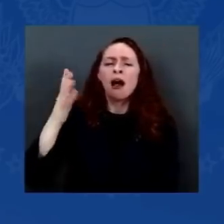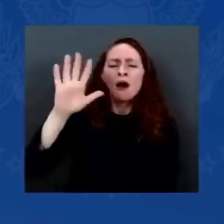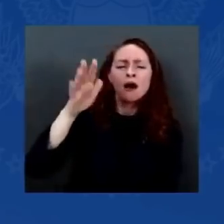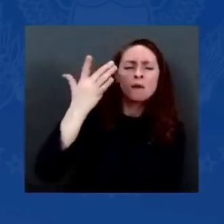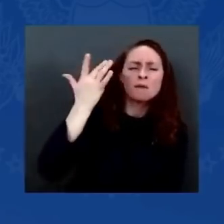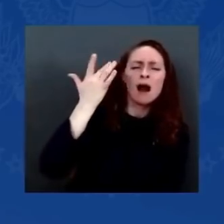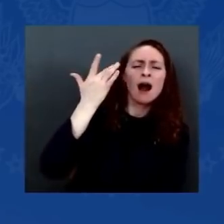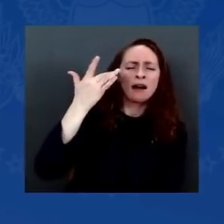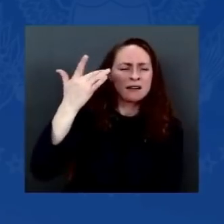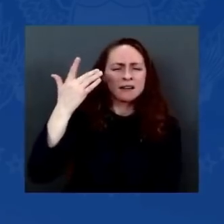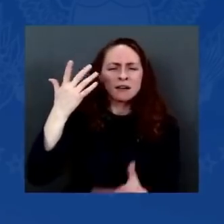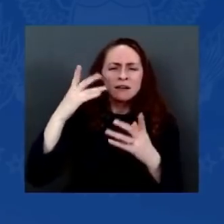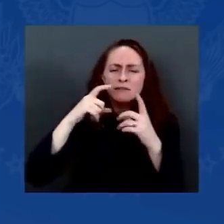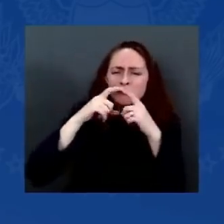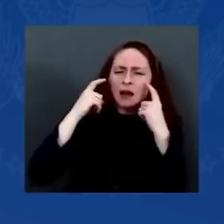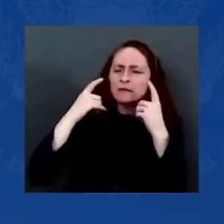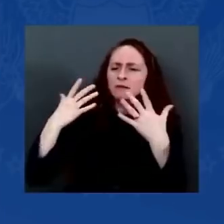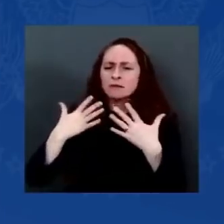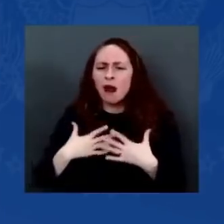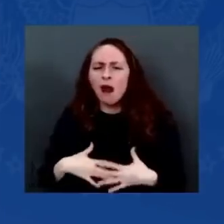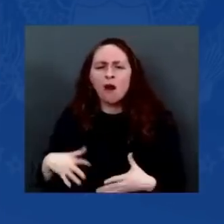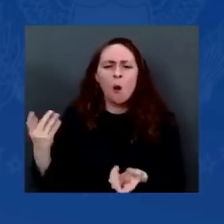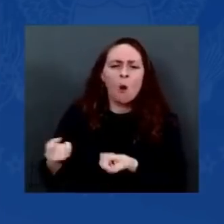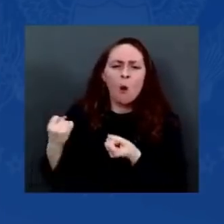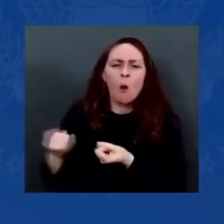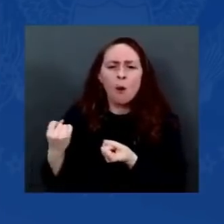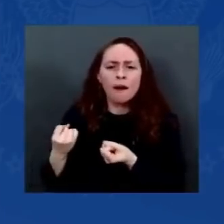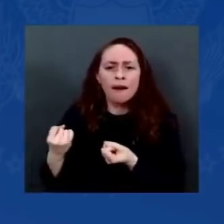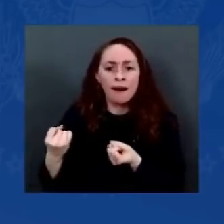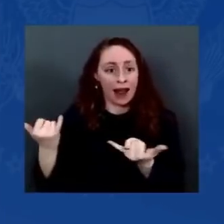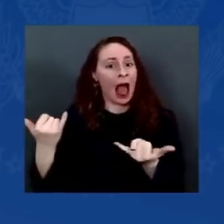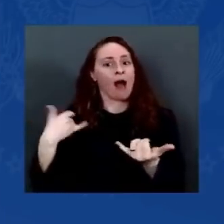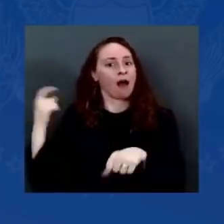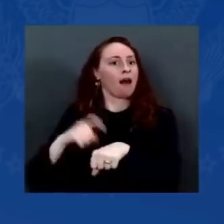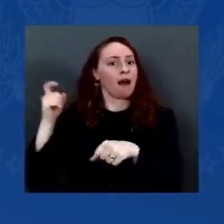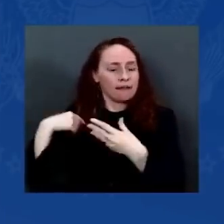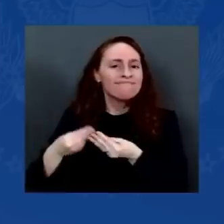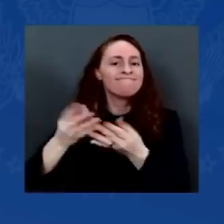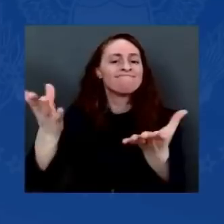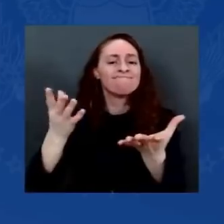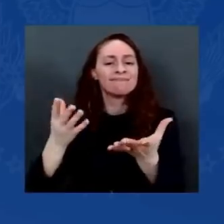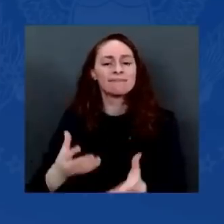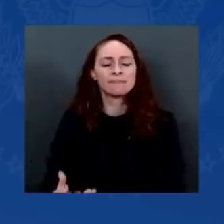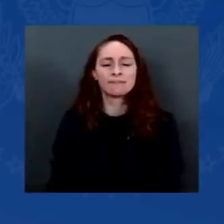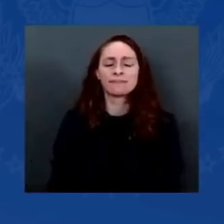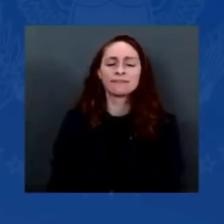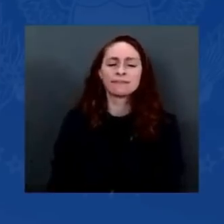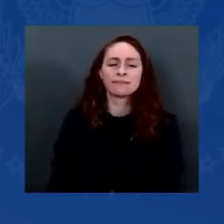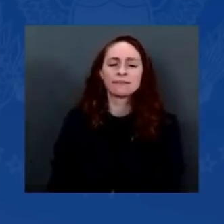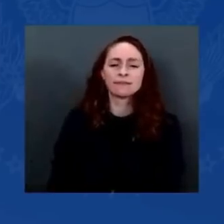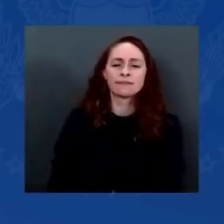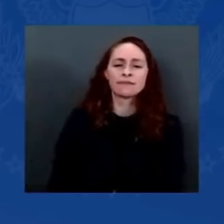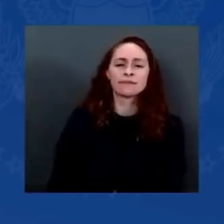In the back, and then... Does it work, sir? And will you reverse the travel ban now that Omicron is so prevalent here in the